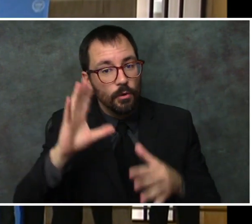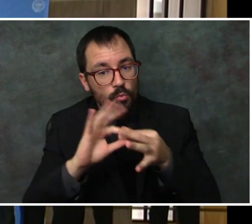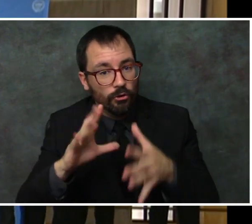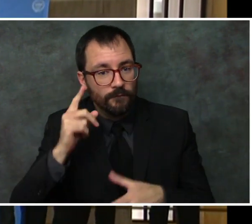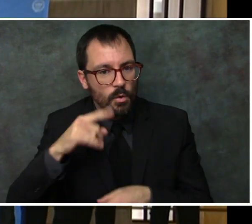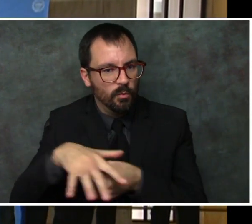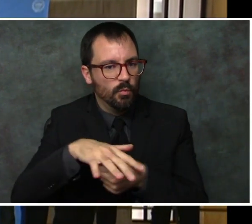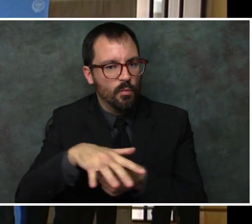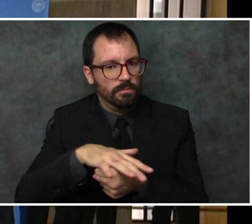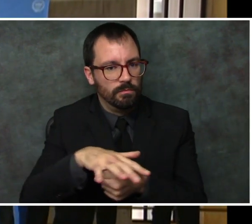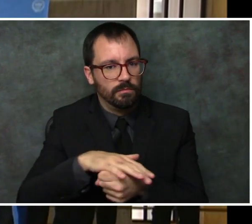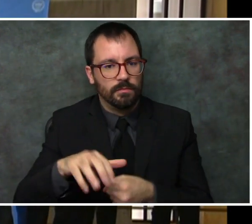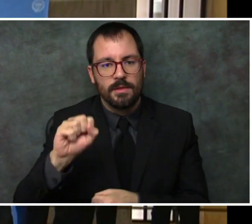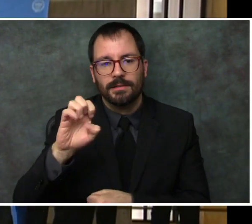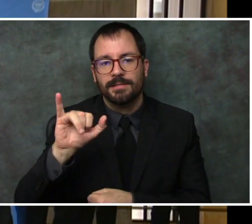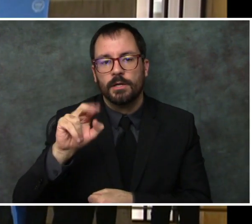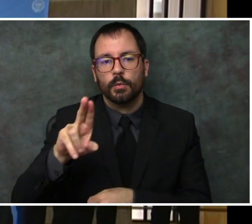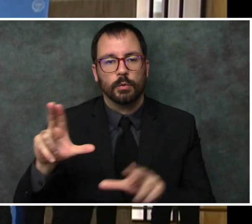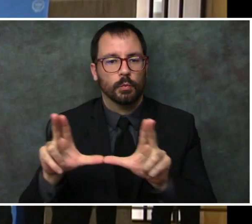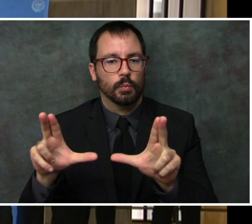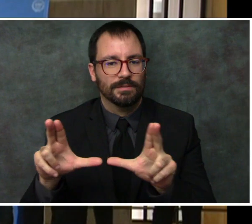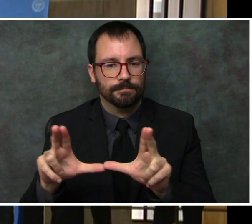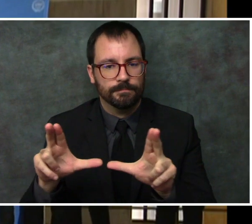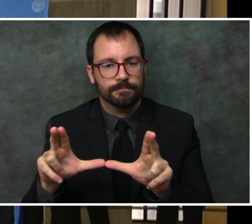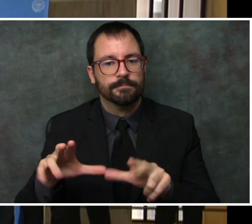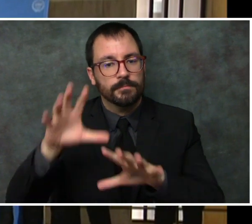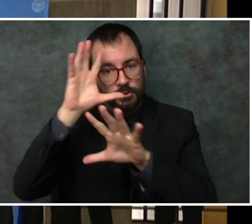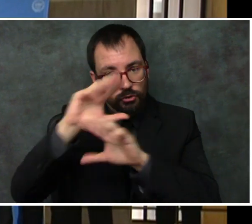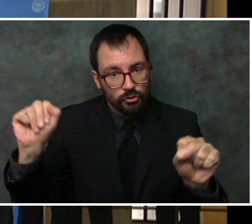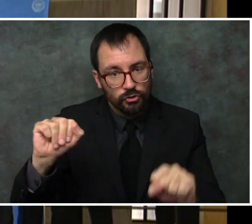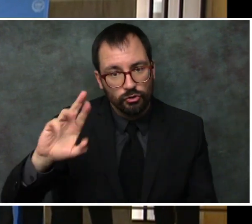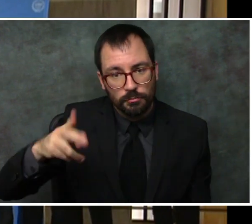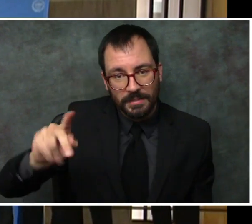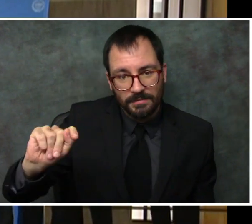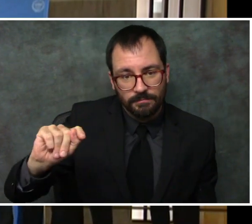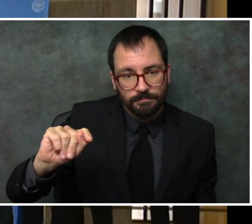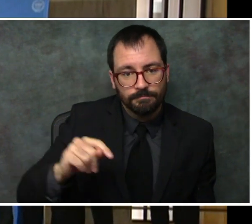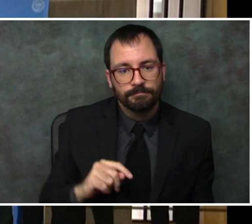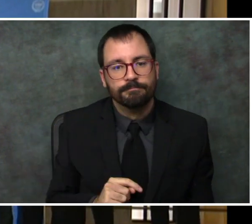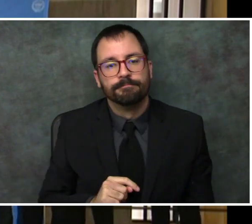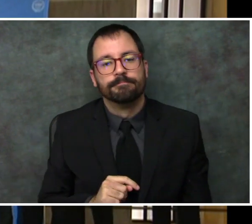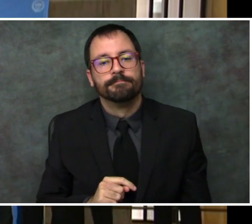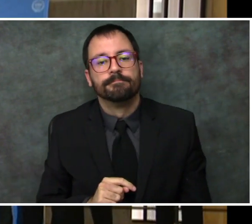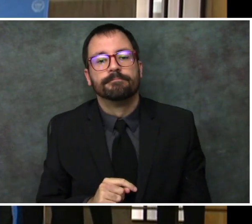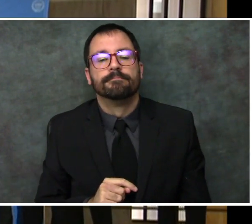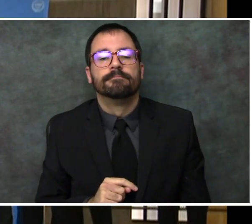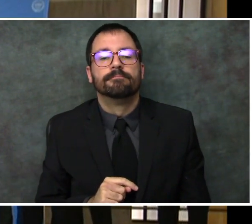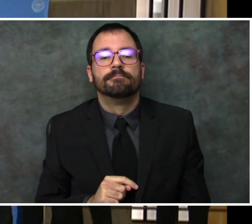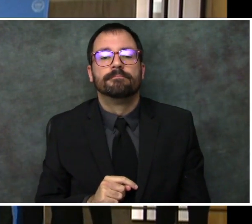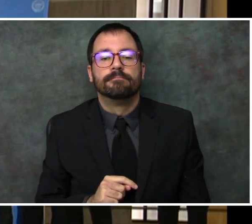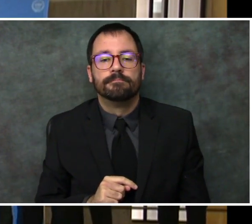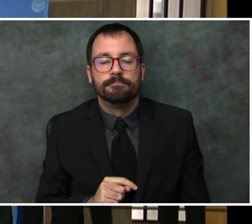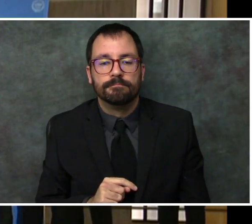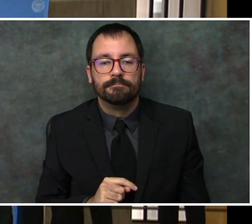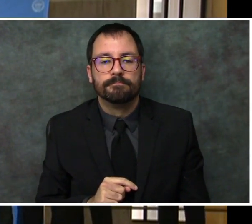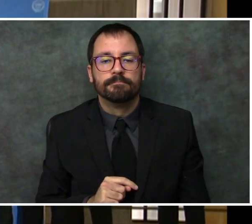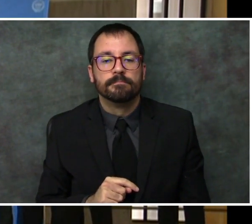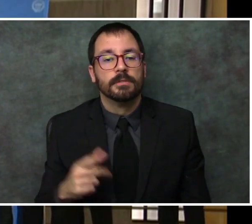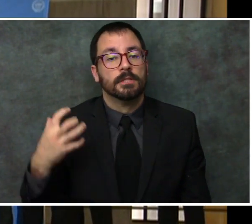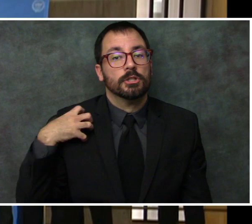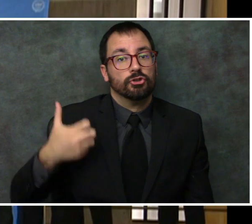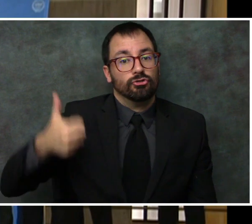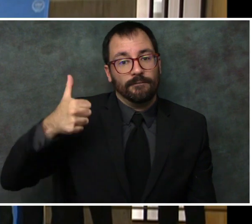White, Chief of Staff to the Boston Police Department. Marie St. Fleur, former state